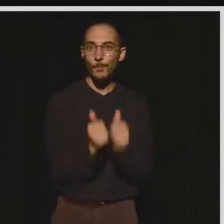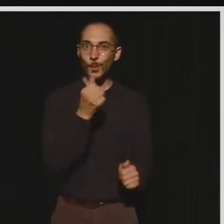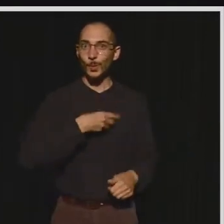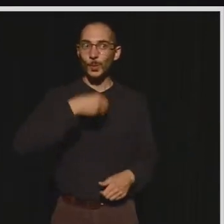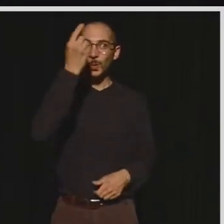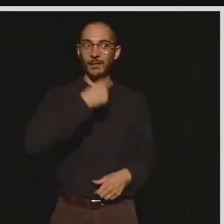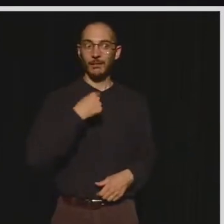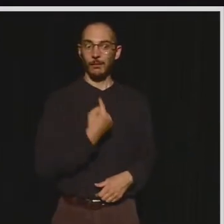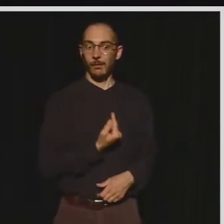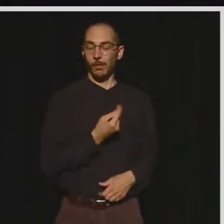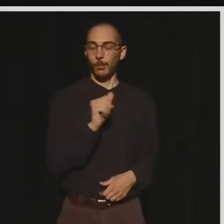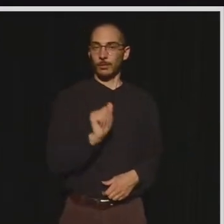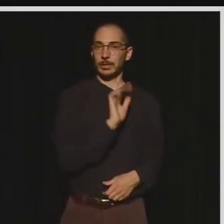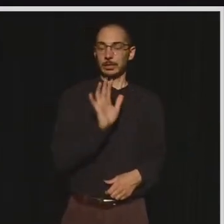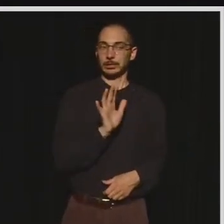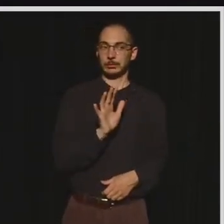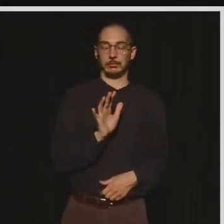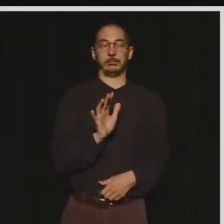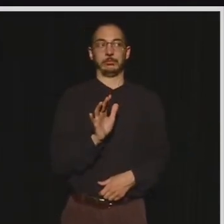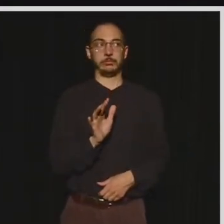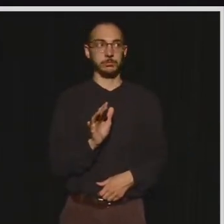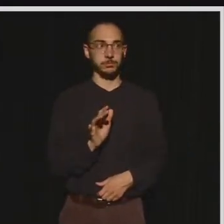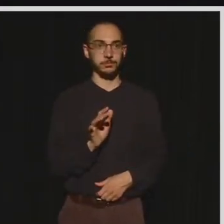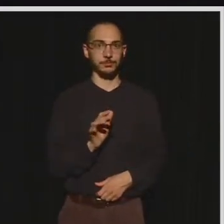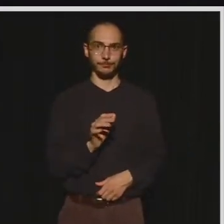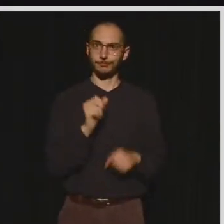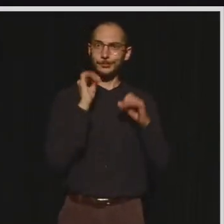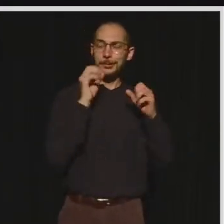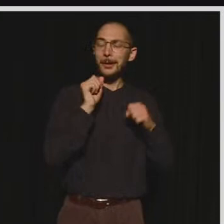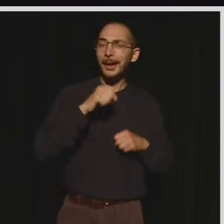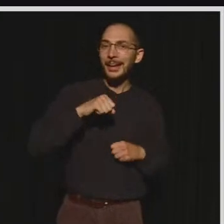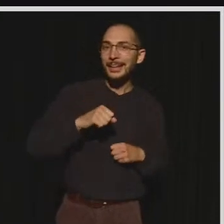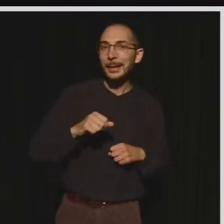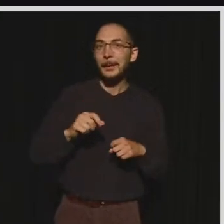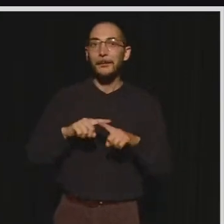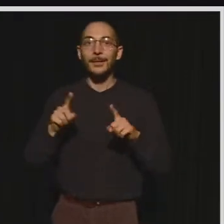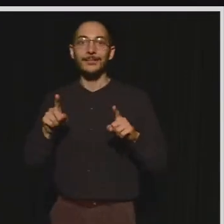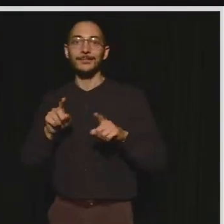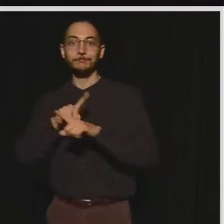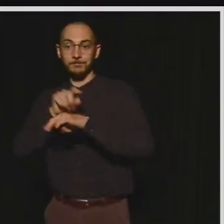in 1998 in Indonesia, where I had to, like, my entire family had to fly